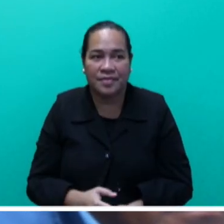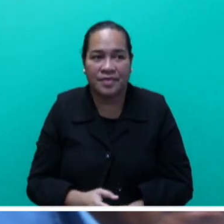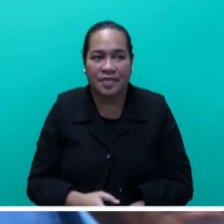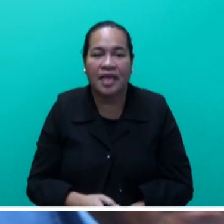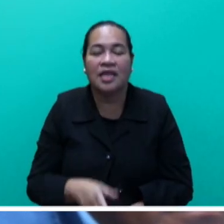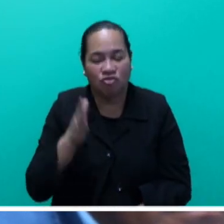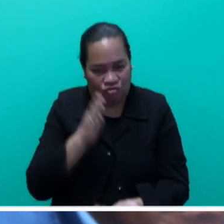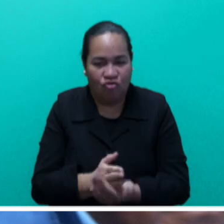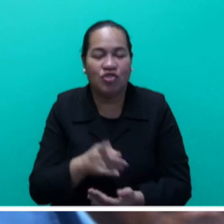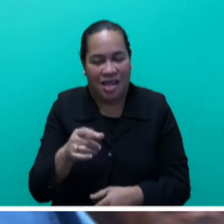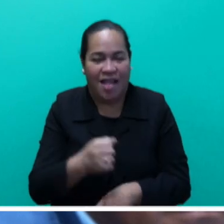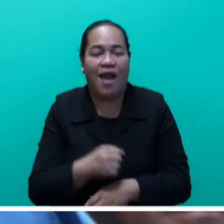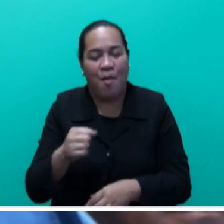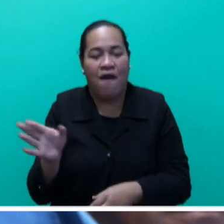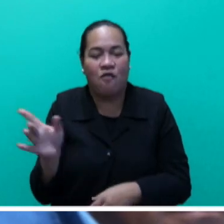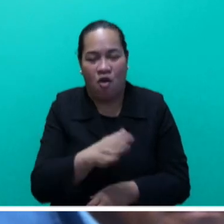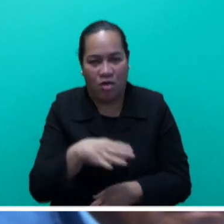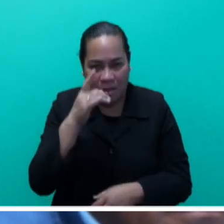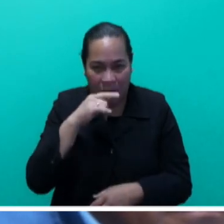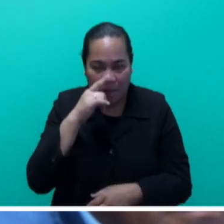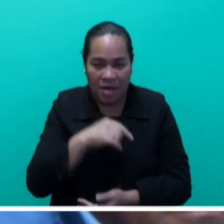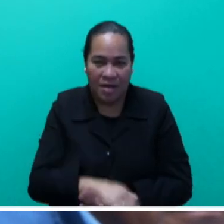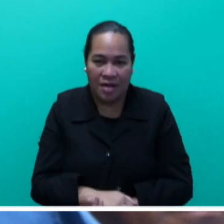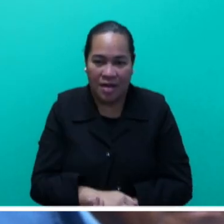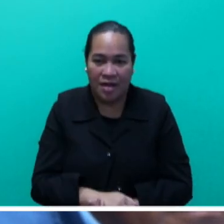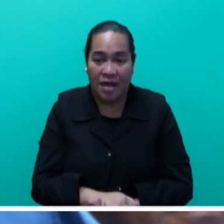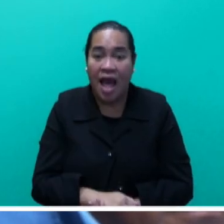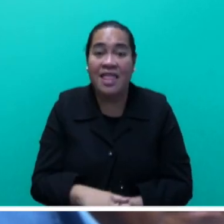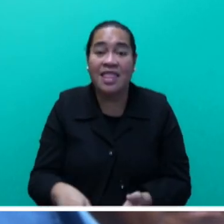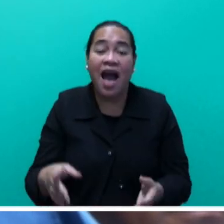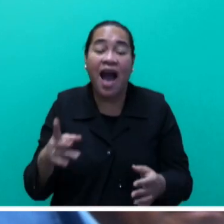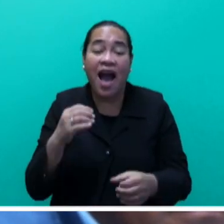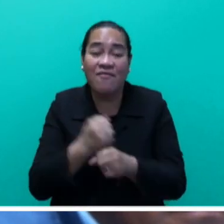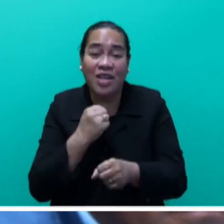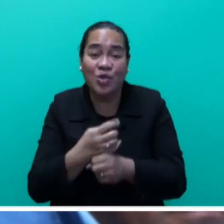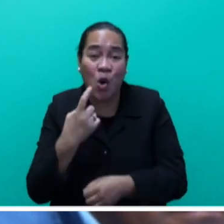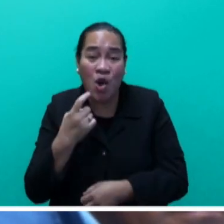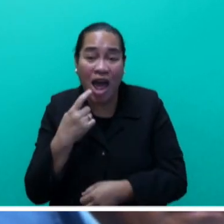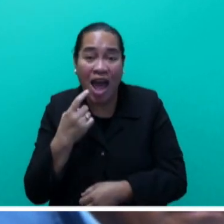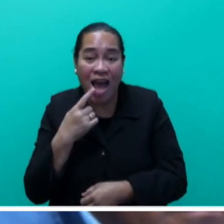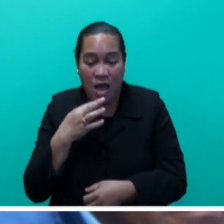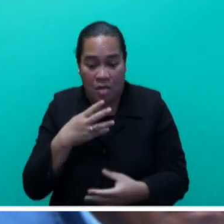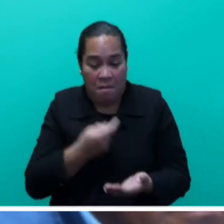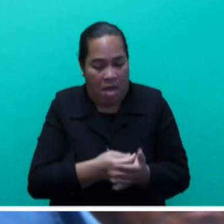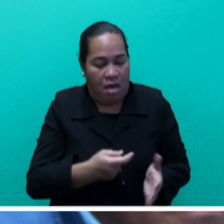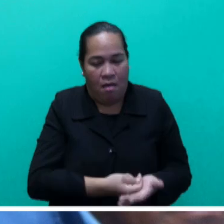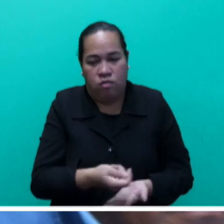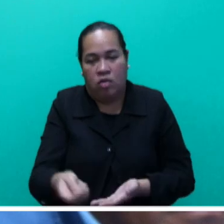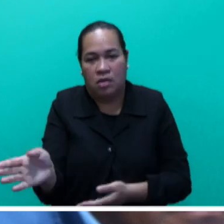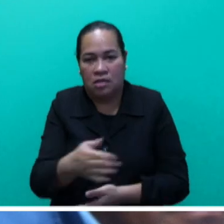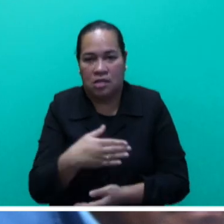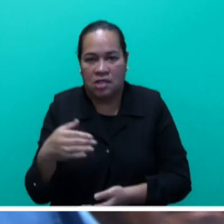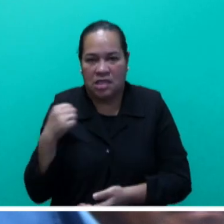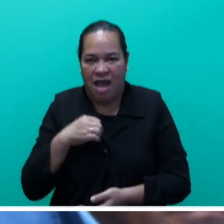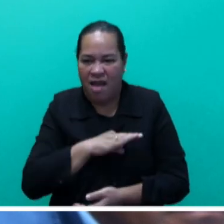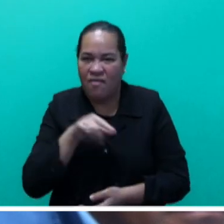truly a government for the people. The Botukola strike settlement, Mr. Speaker, is one of the key